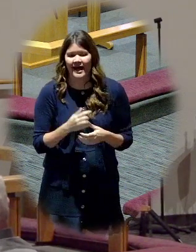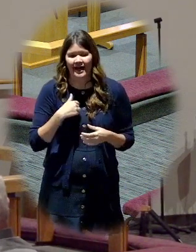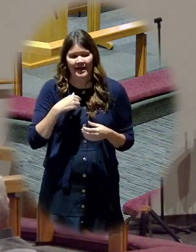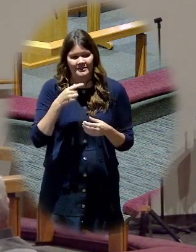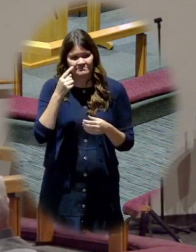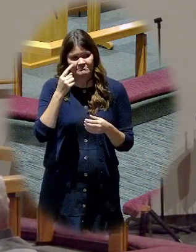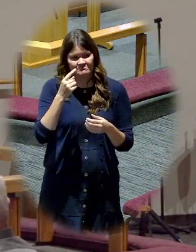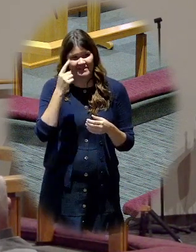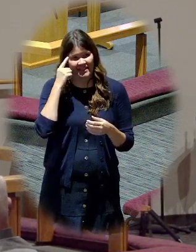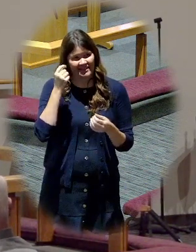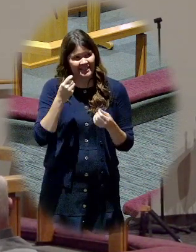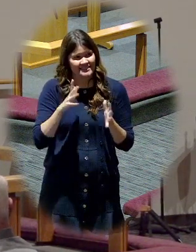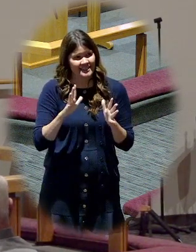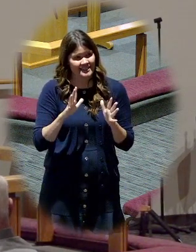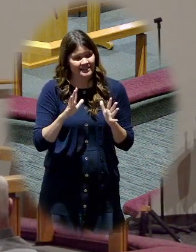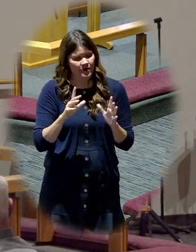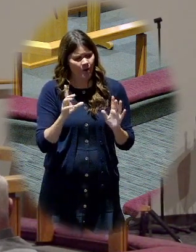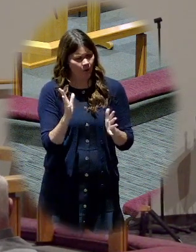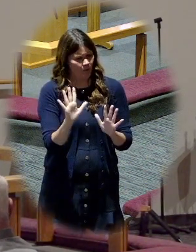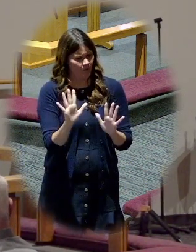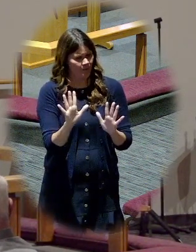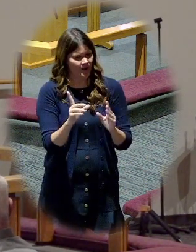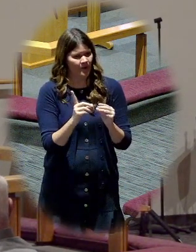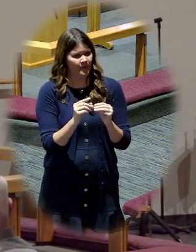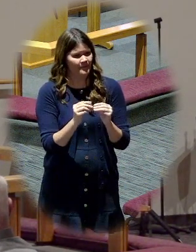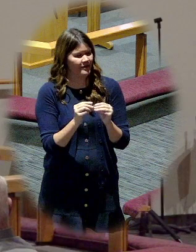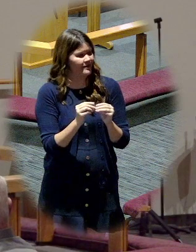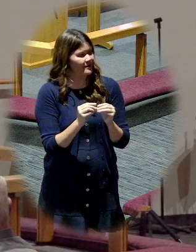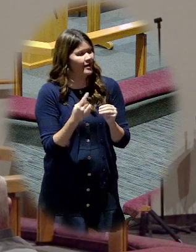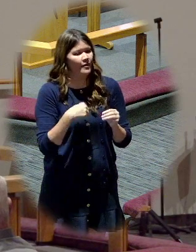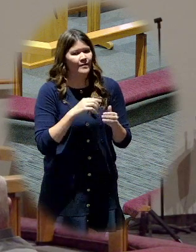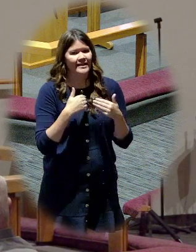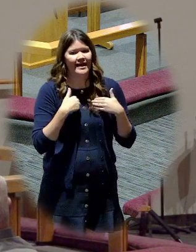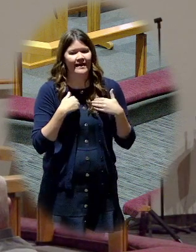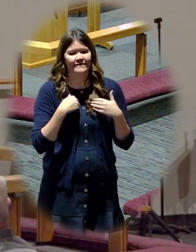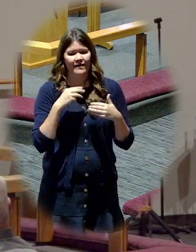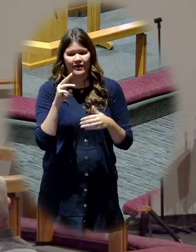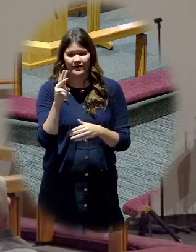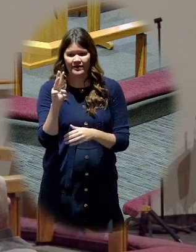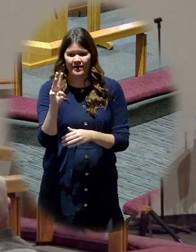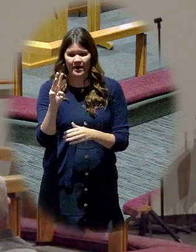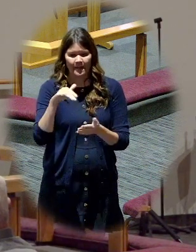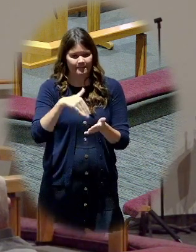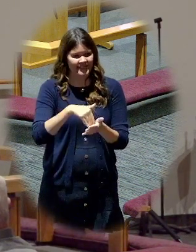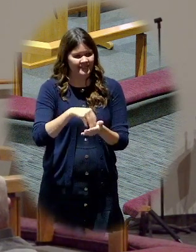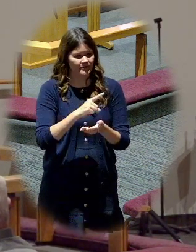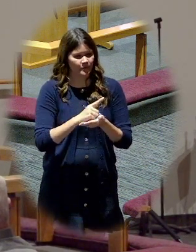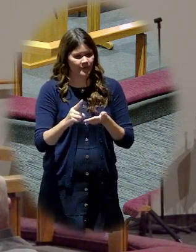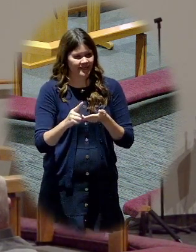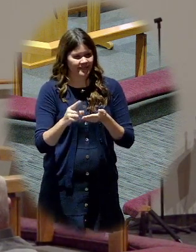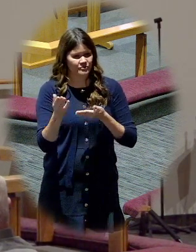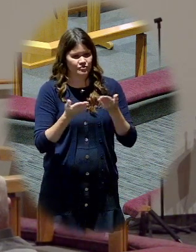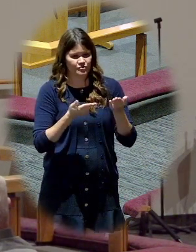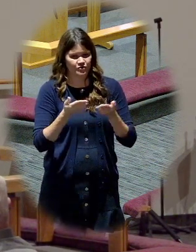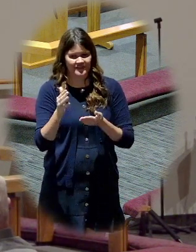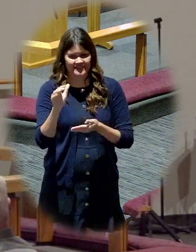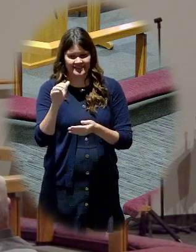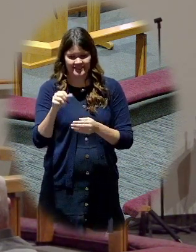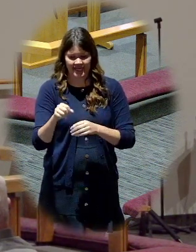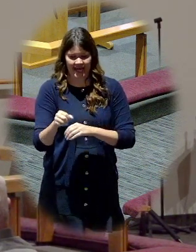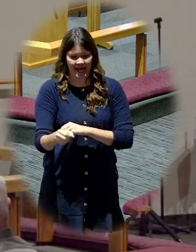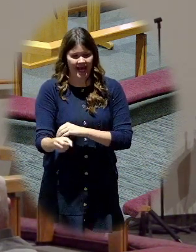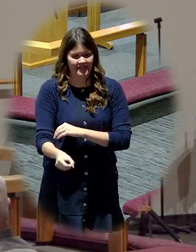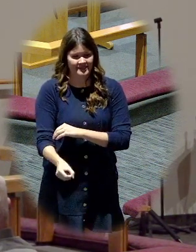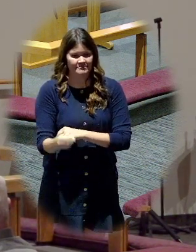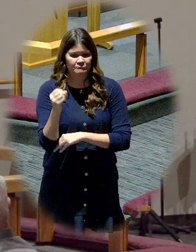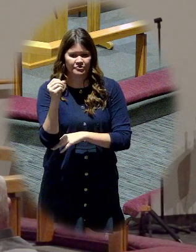our announcements. Oh, Wednesday, we have our midweek services, Advent midweek at noon and 7. The